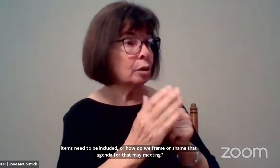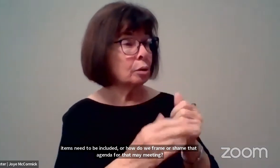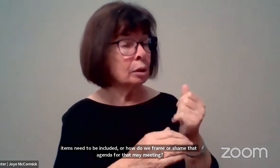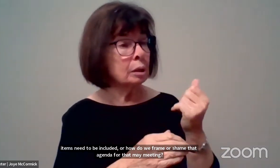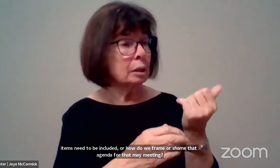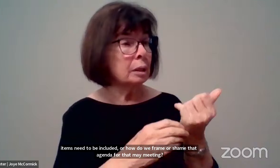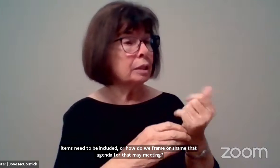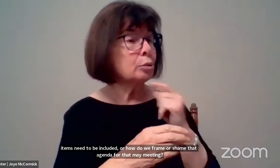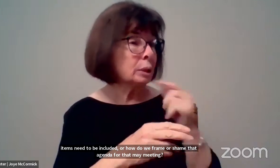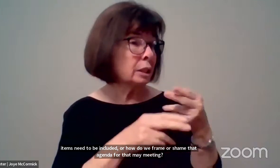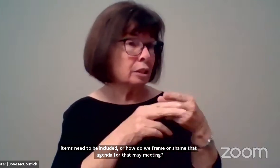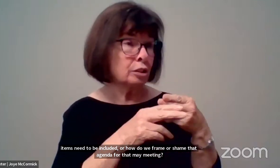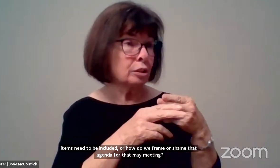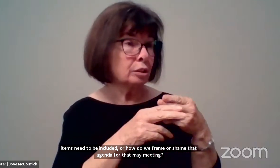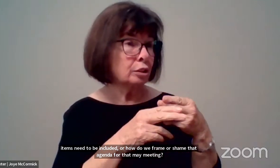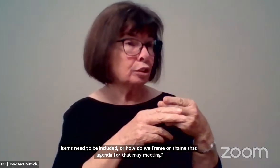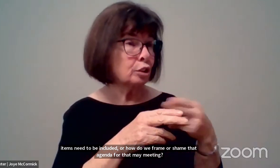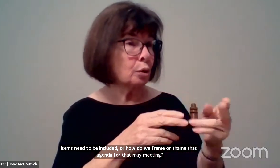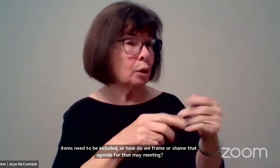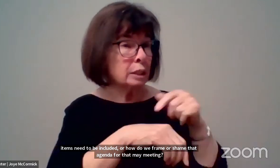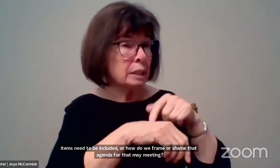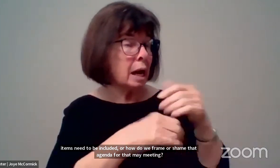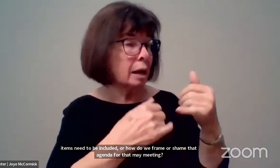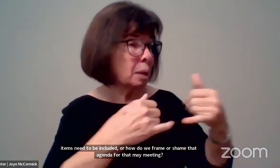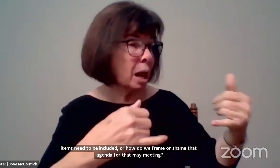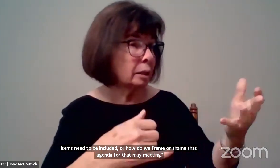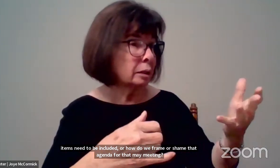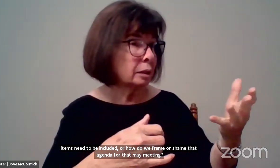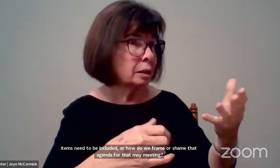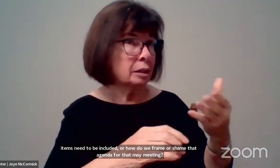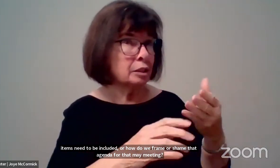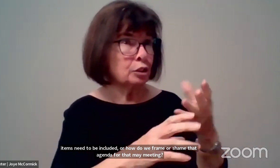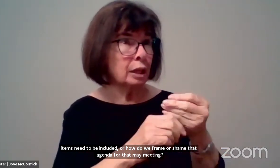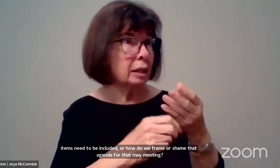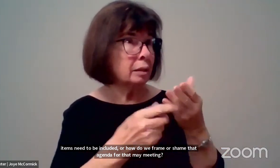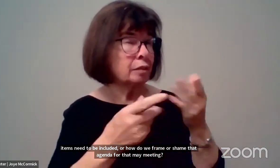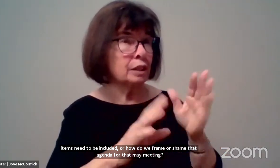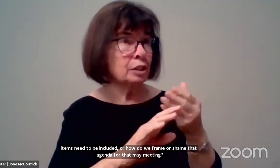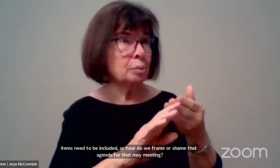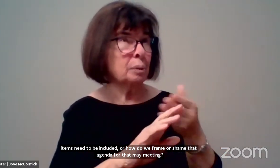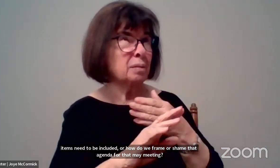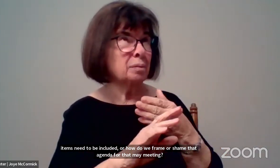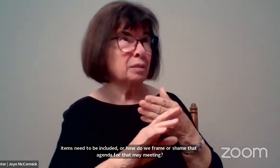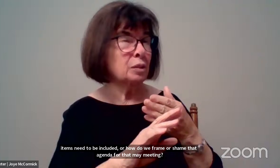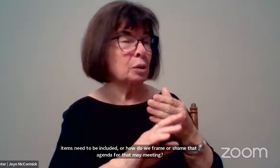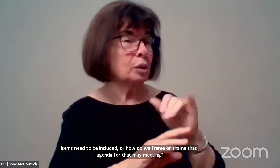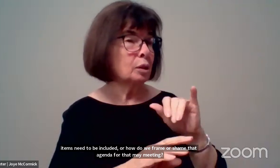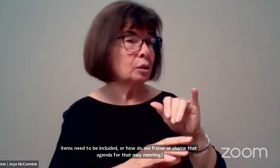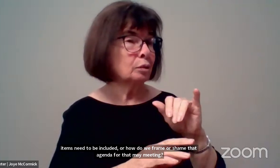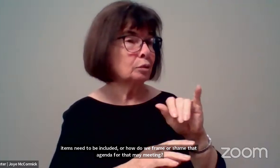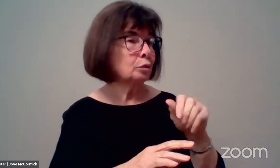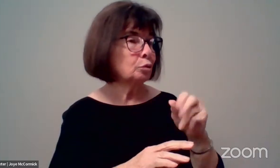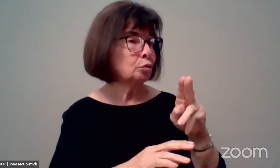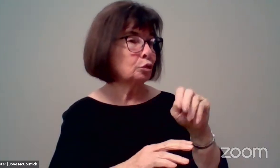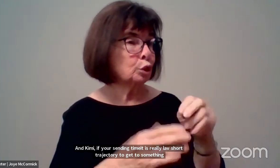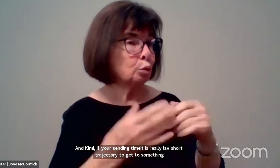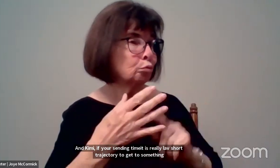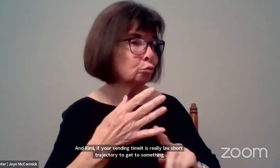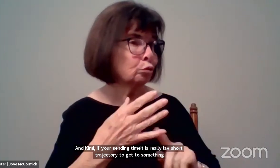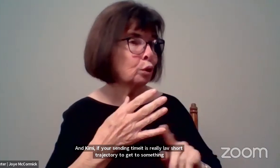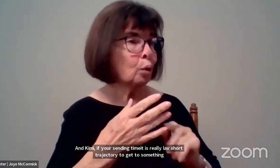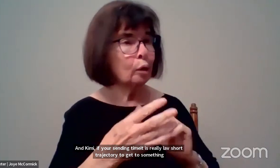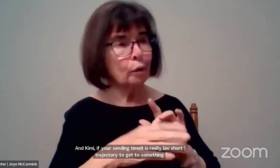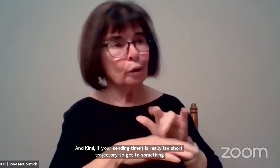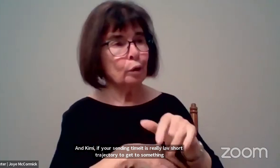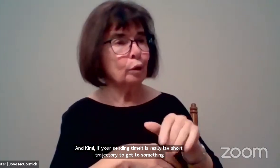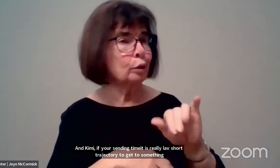short trajectory to get to something by late June, early July, so this is not like some long,